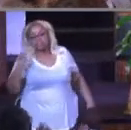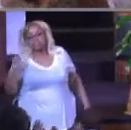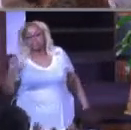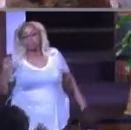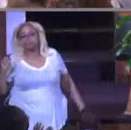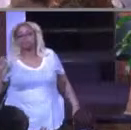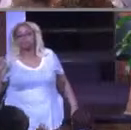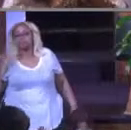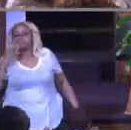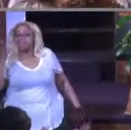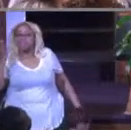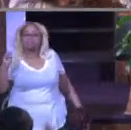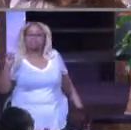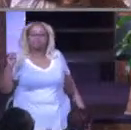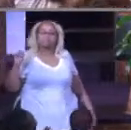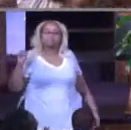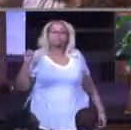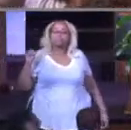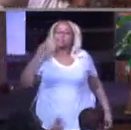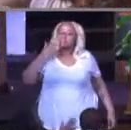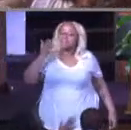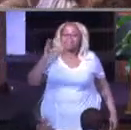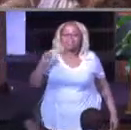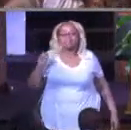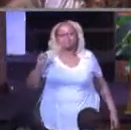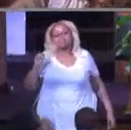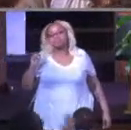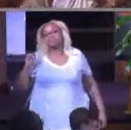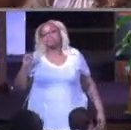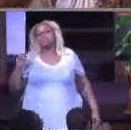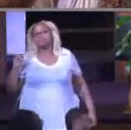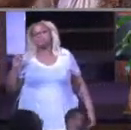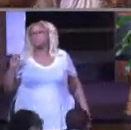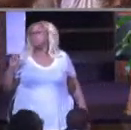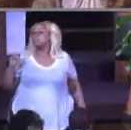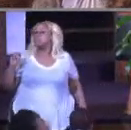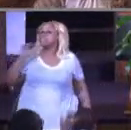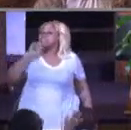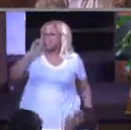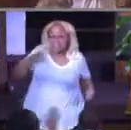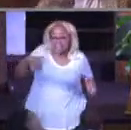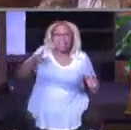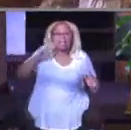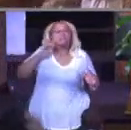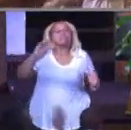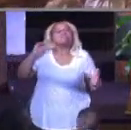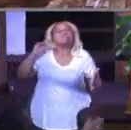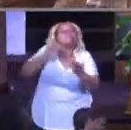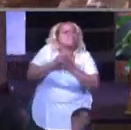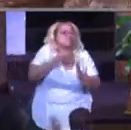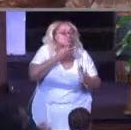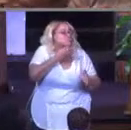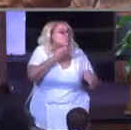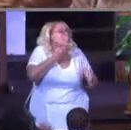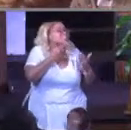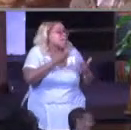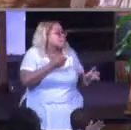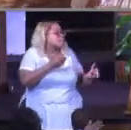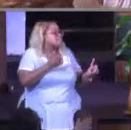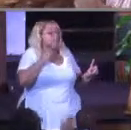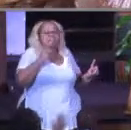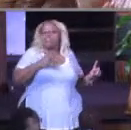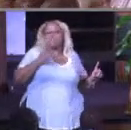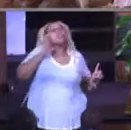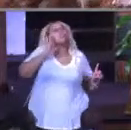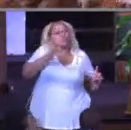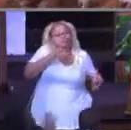it. Thank him for it. Thank him for it. You say, but it's not here yet. It's on the way. Thank him for it. I don't